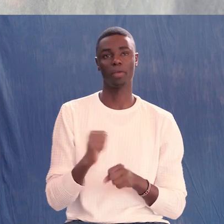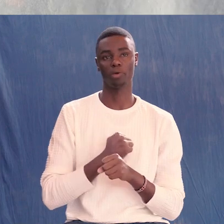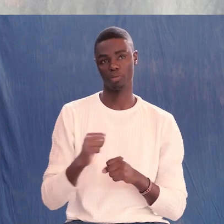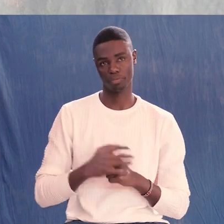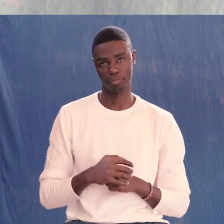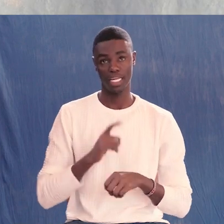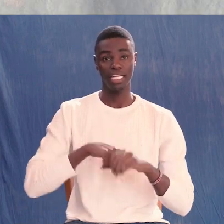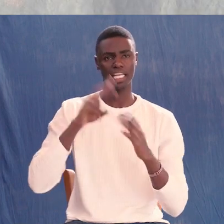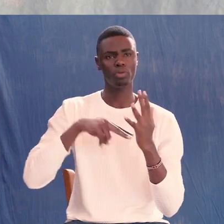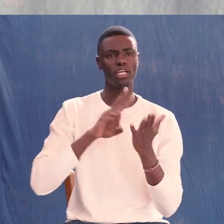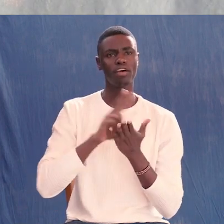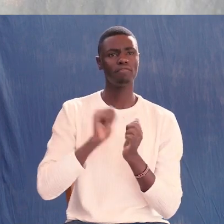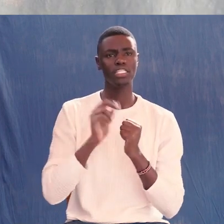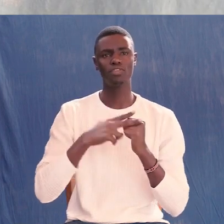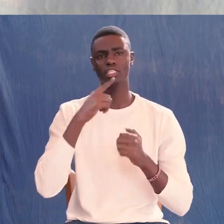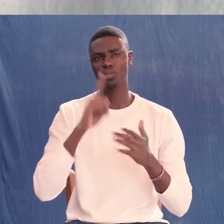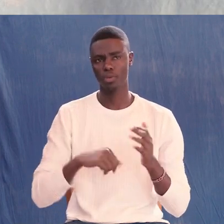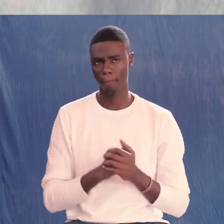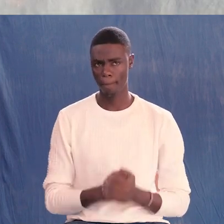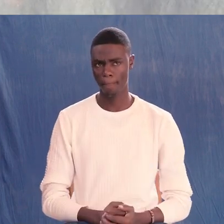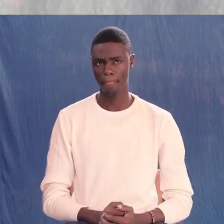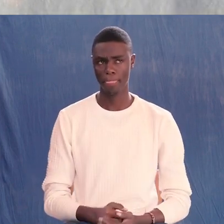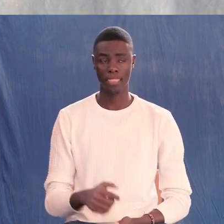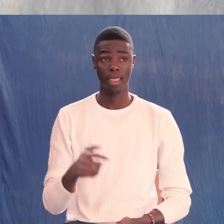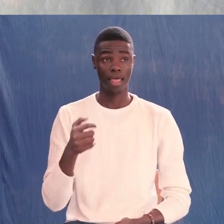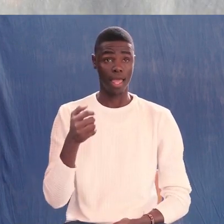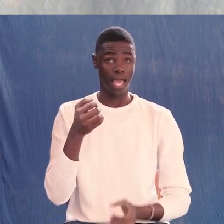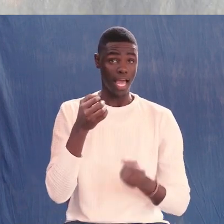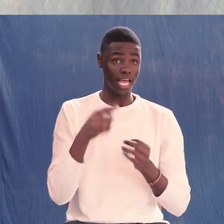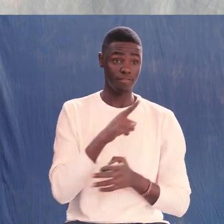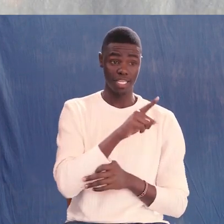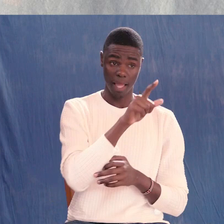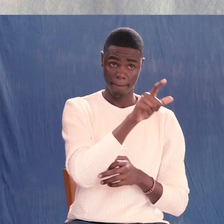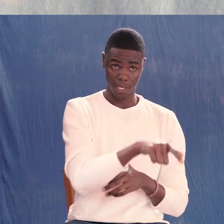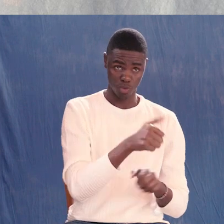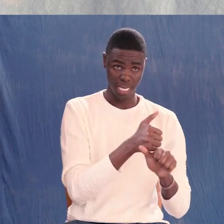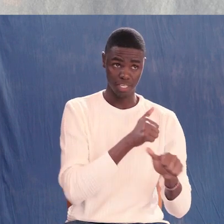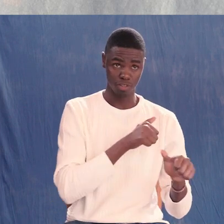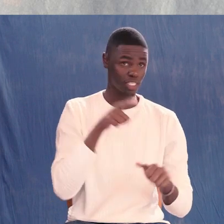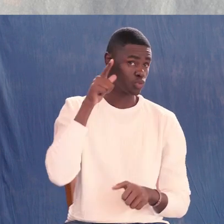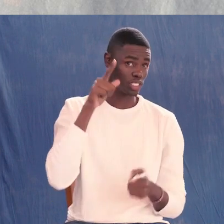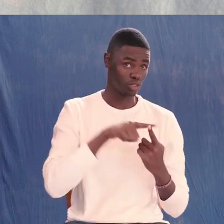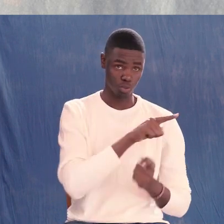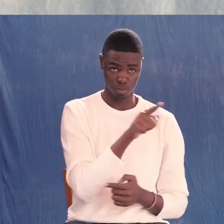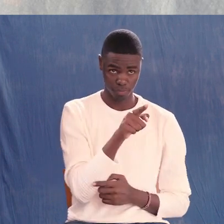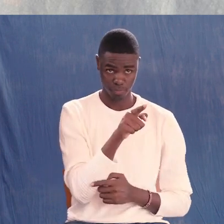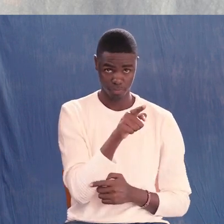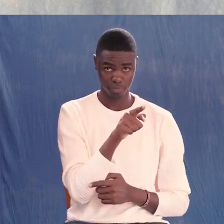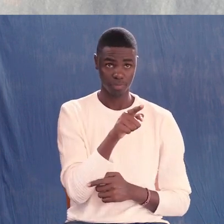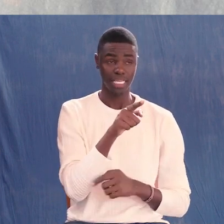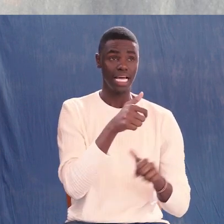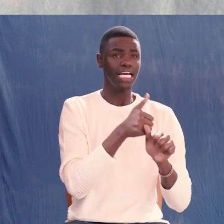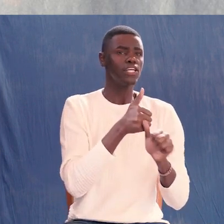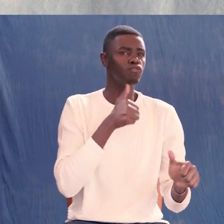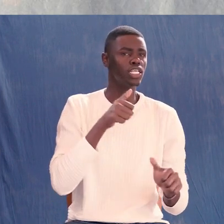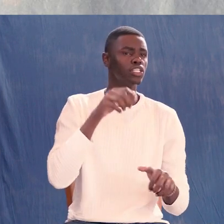When we read verse 17, it says that, listen, if this person refuses to listen to you, refuses